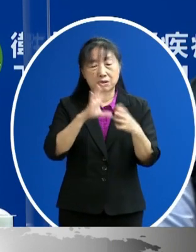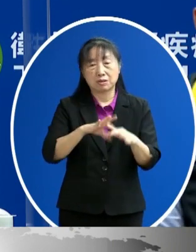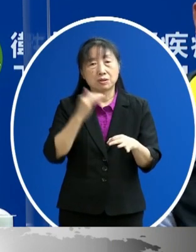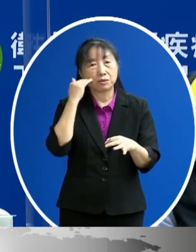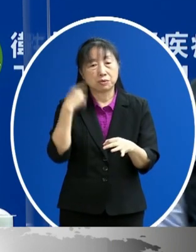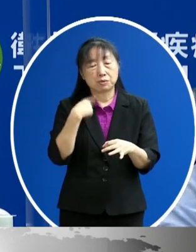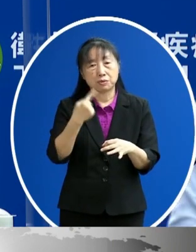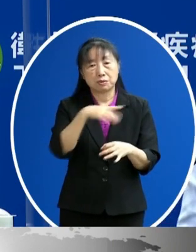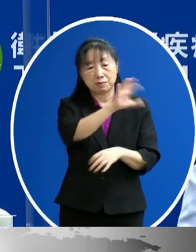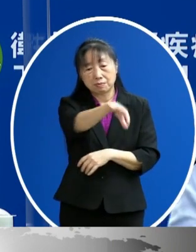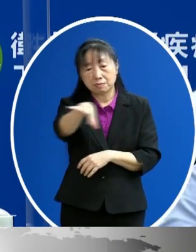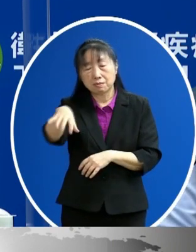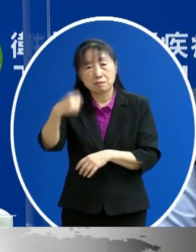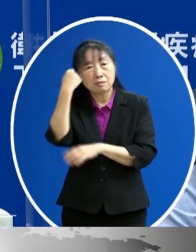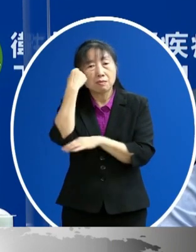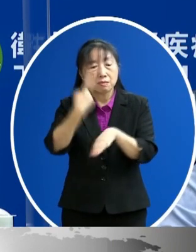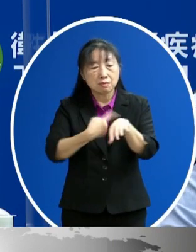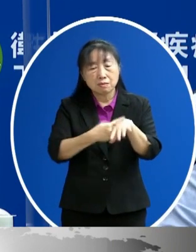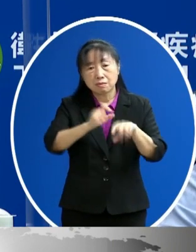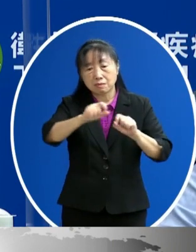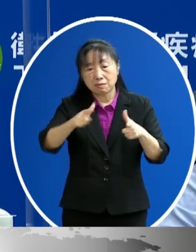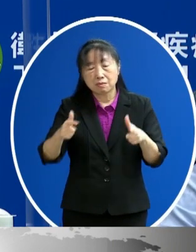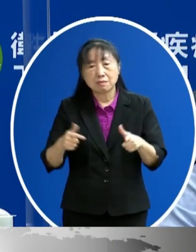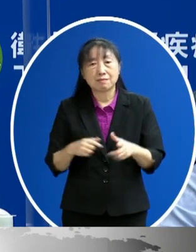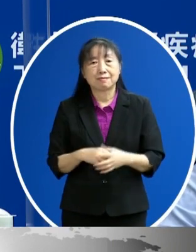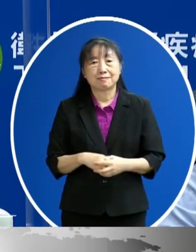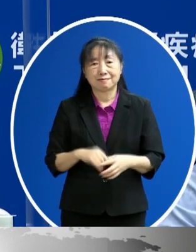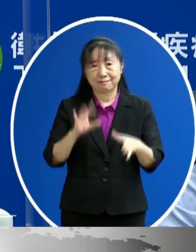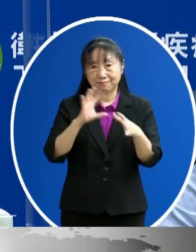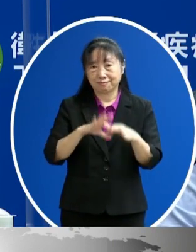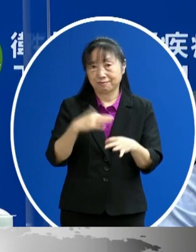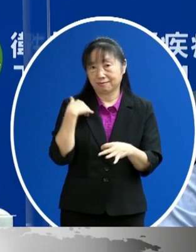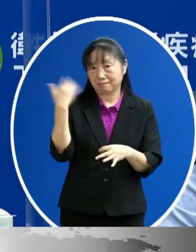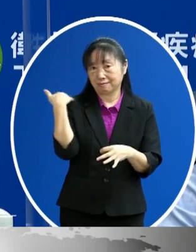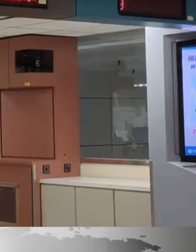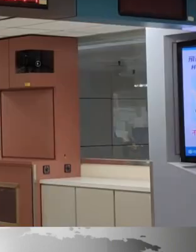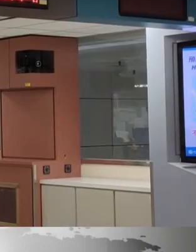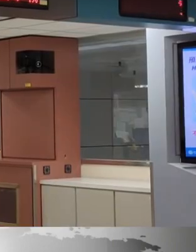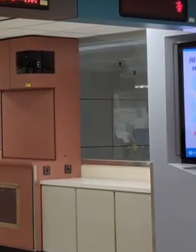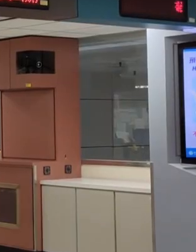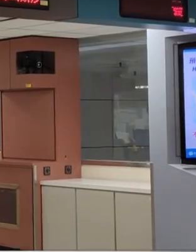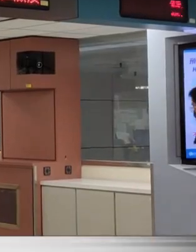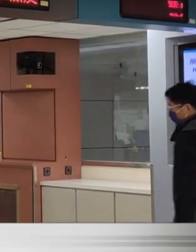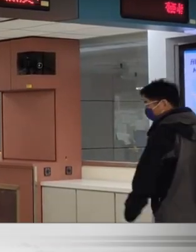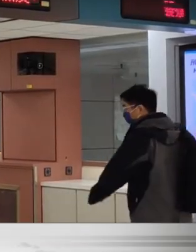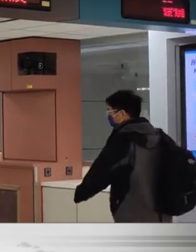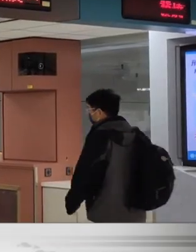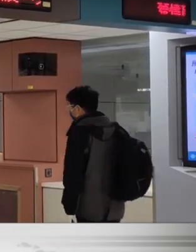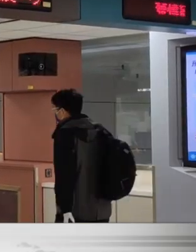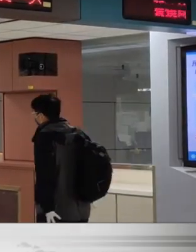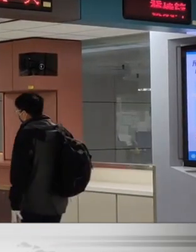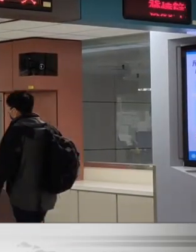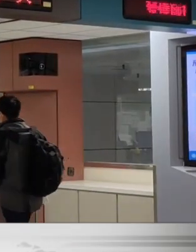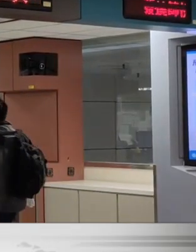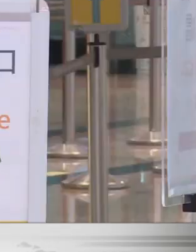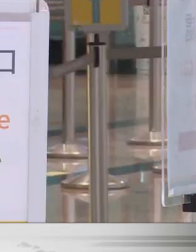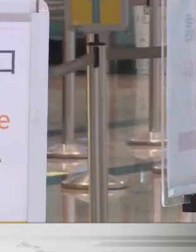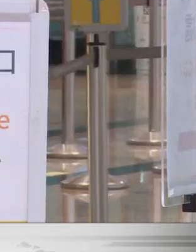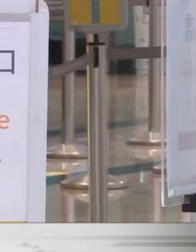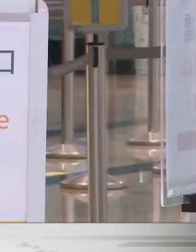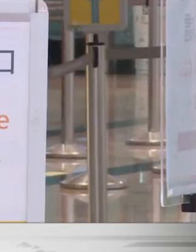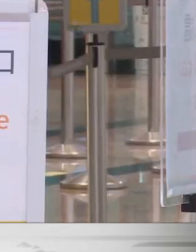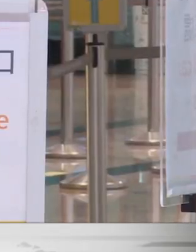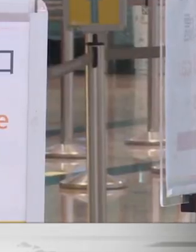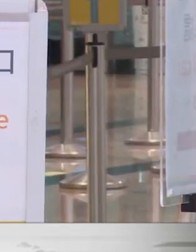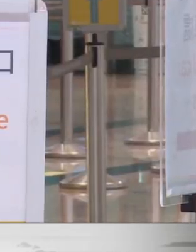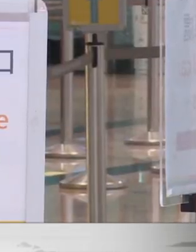Travelers can choose to quarantine at home, one to a room, or at a quarantine hotel. Also in March, Taiwan will ease its border